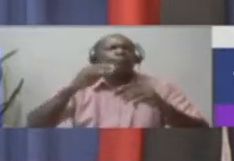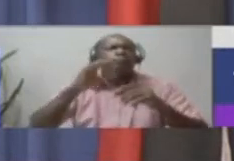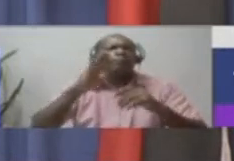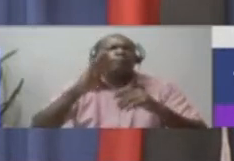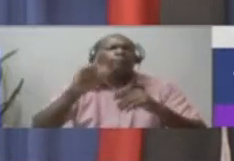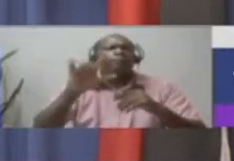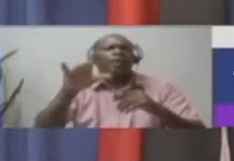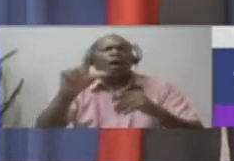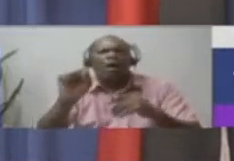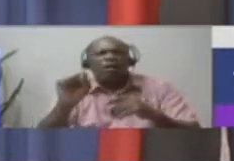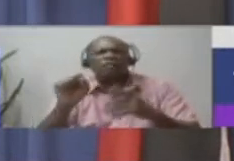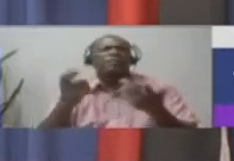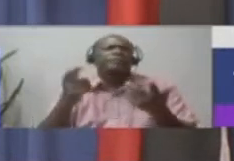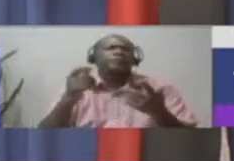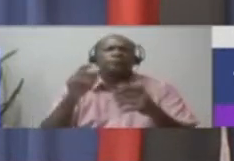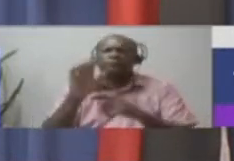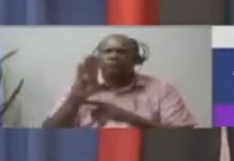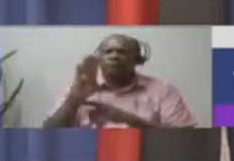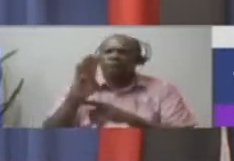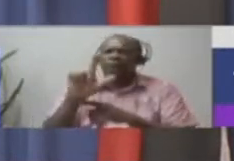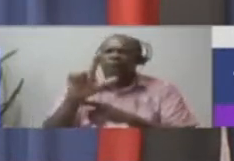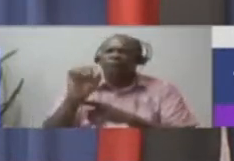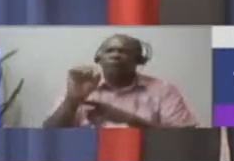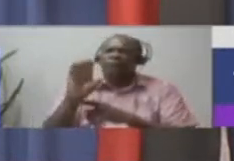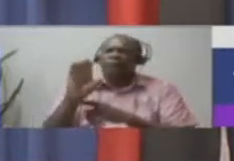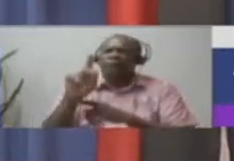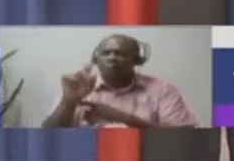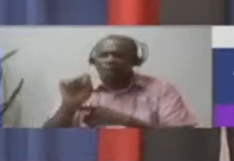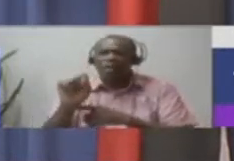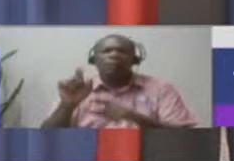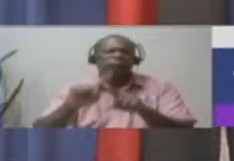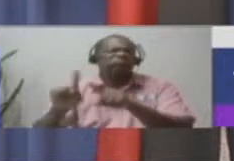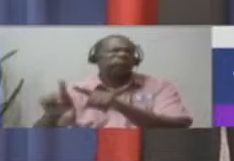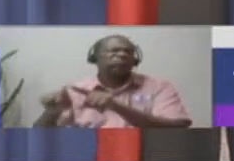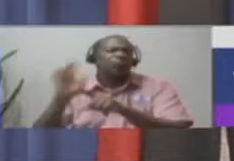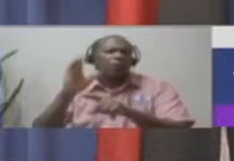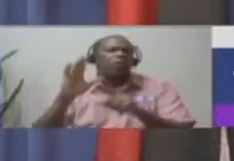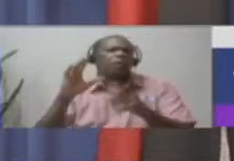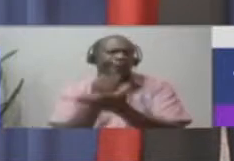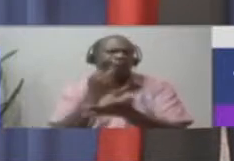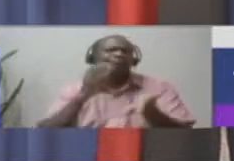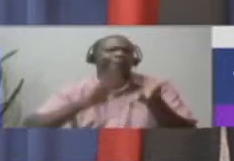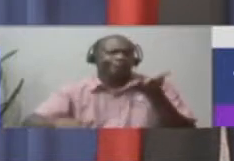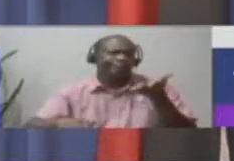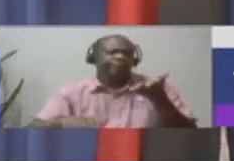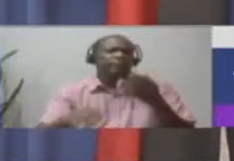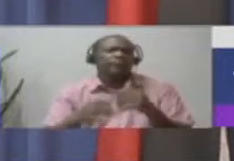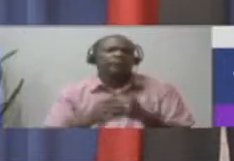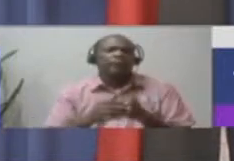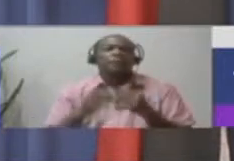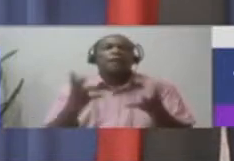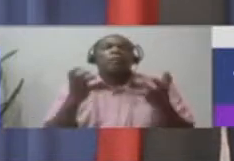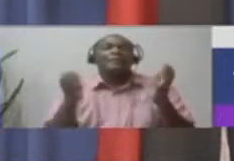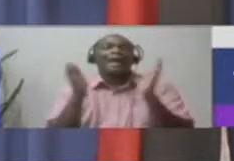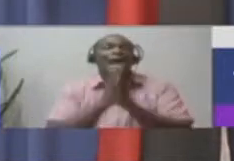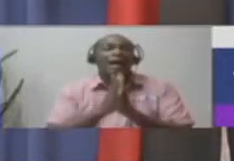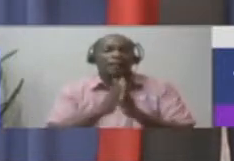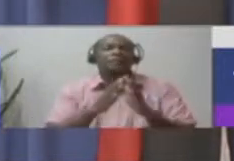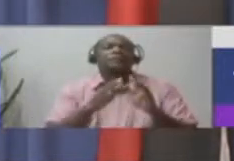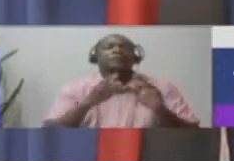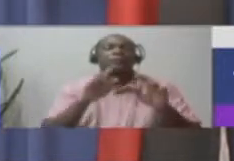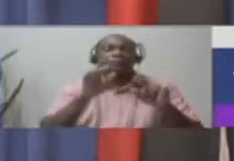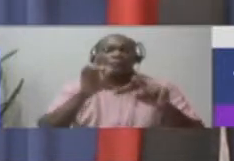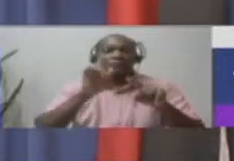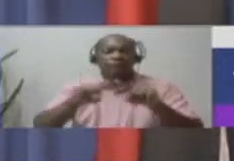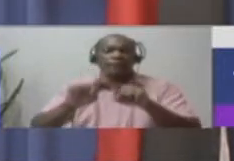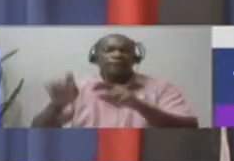like to appeal to those individual businesses to encourage your employees to get vaccinated if the vaccines are available,